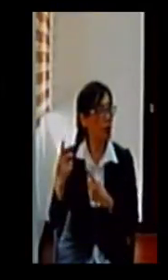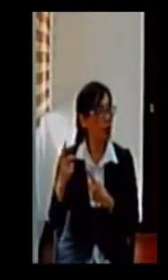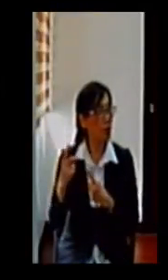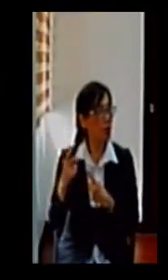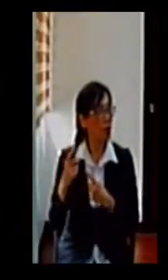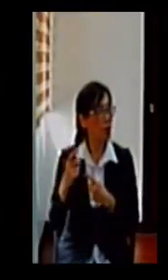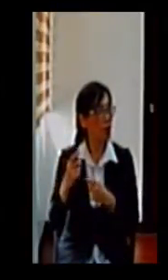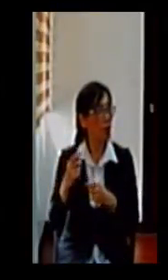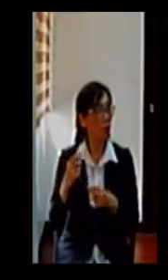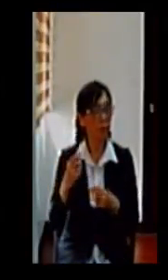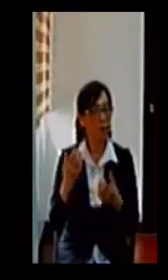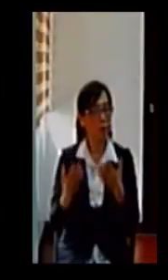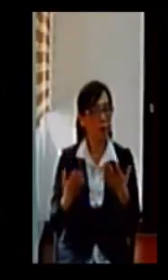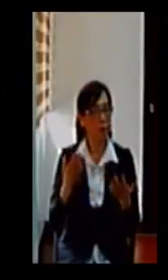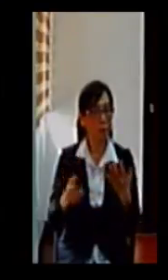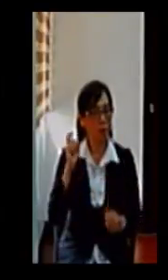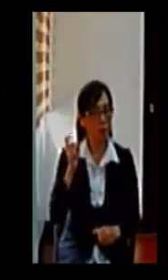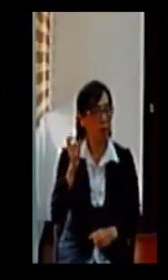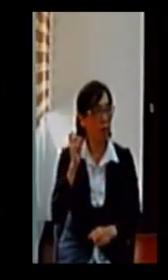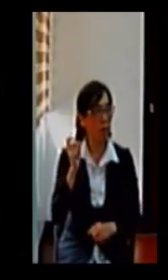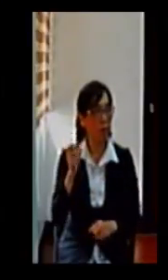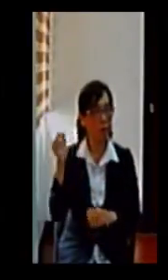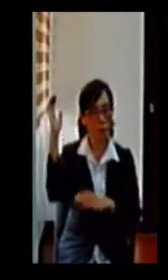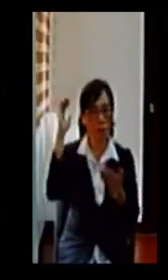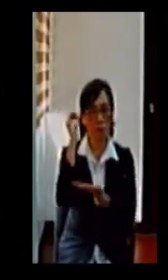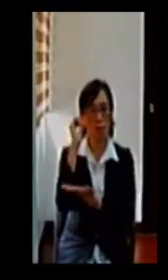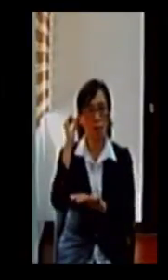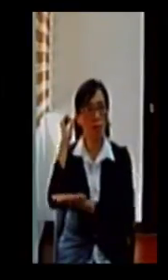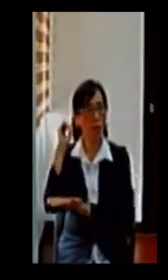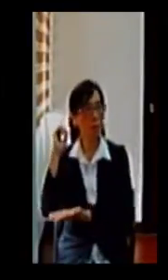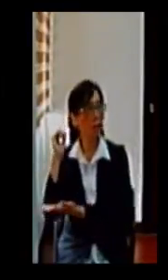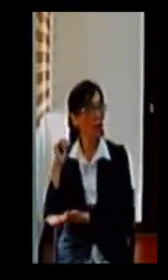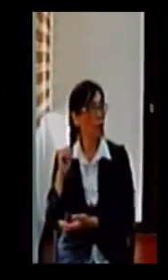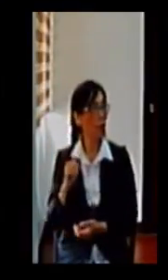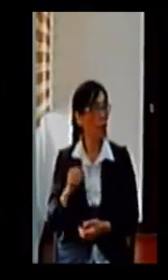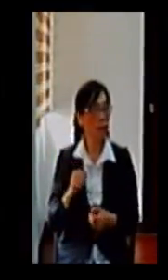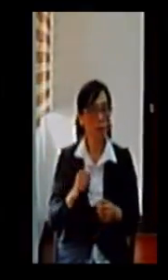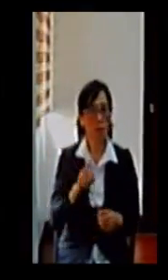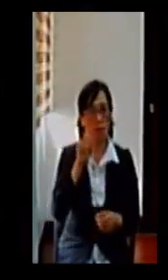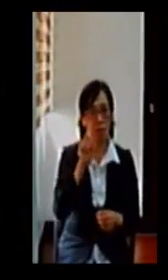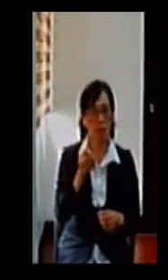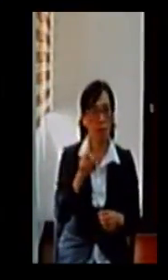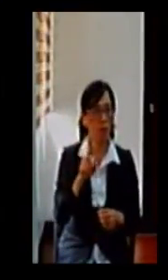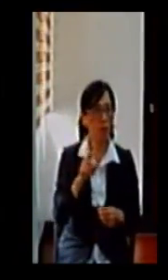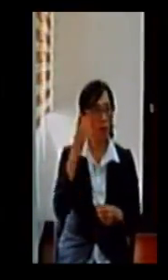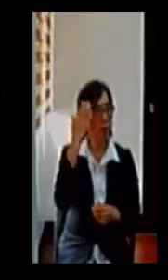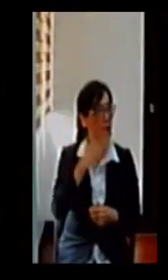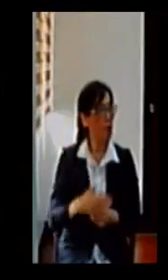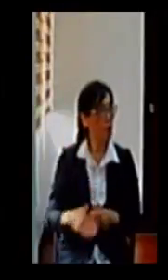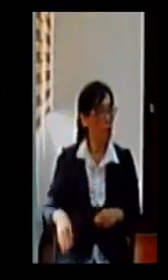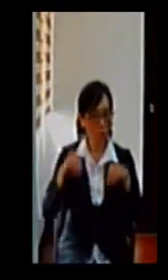Despite the rapid degradation of forests in the Philippines, we've not had a single extinction.